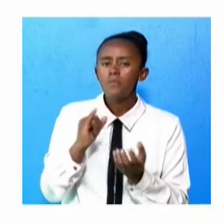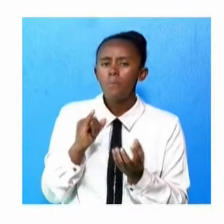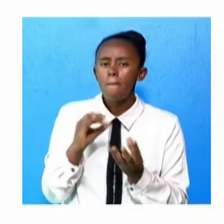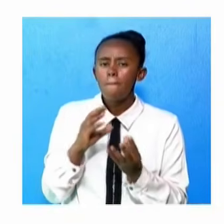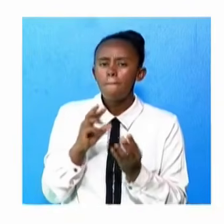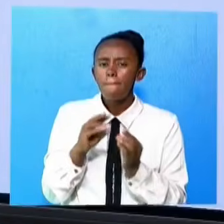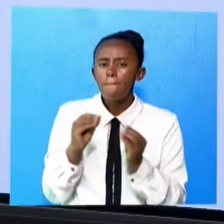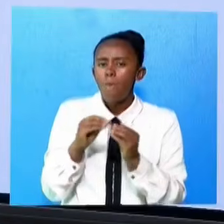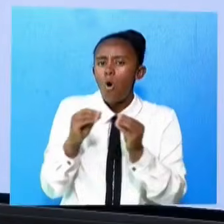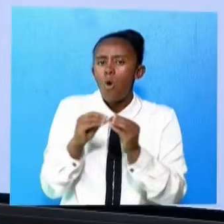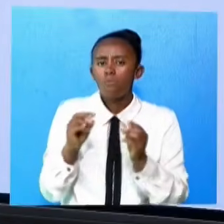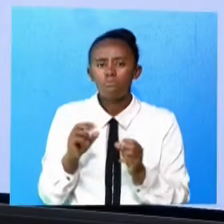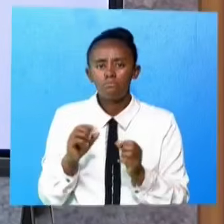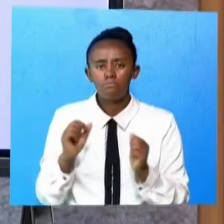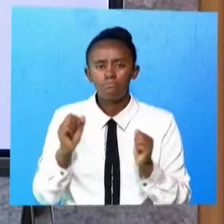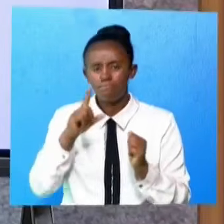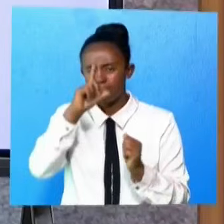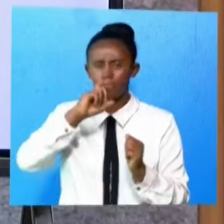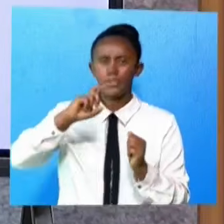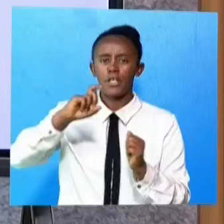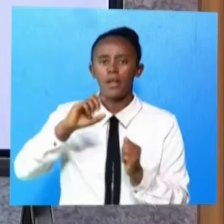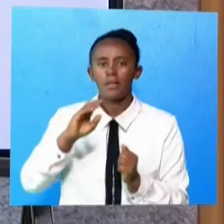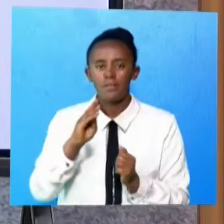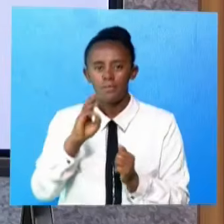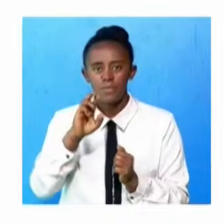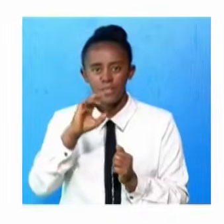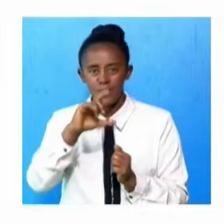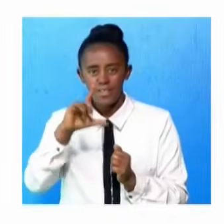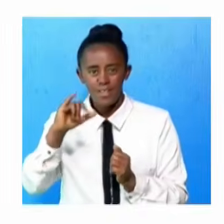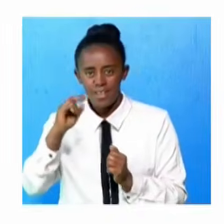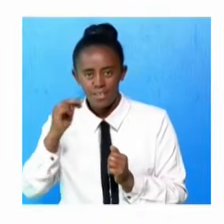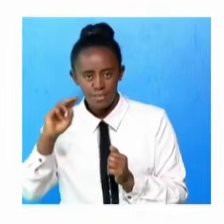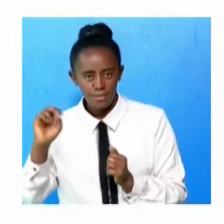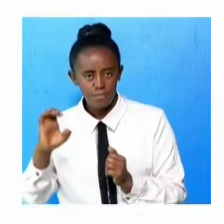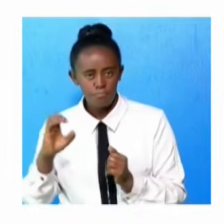Who is more brilliant? Okay?